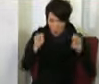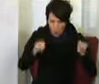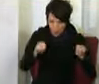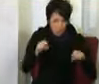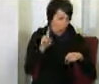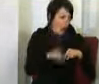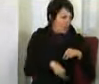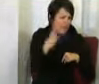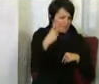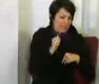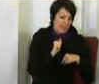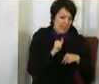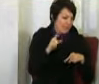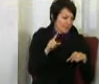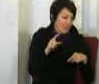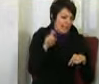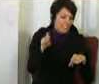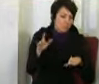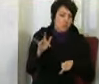those wounds that I can believe."